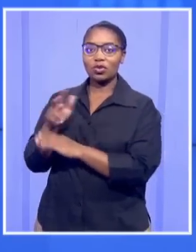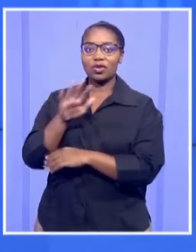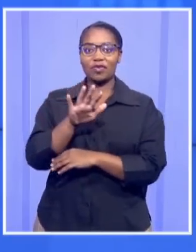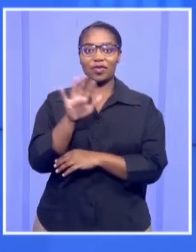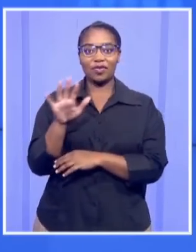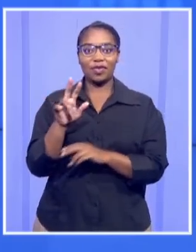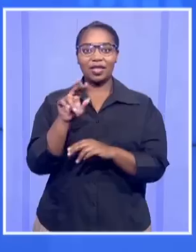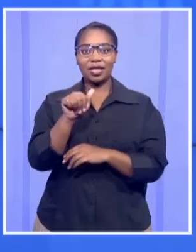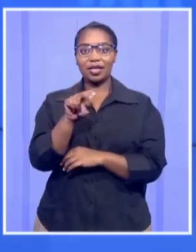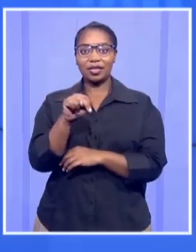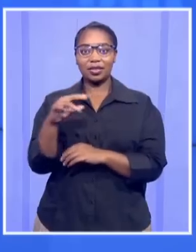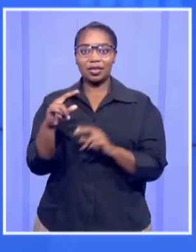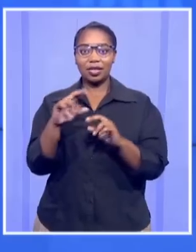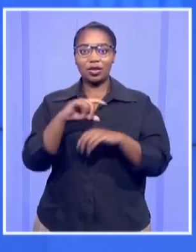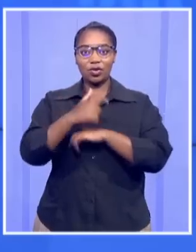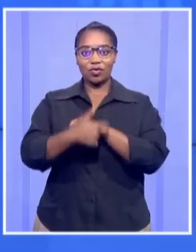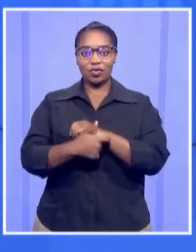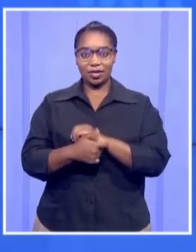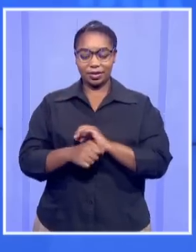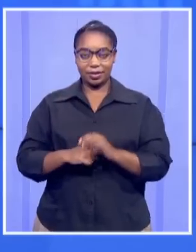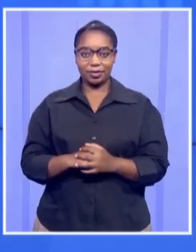Nasrec.